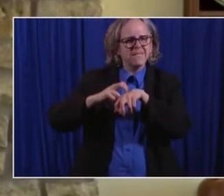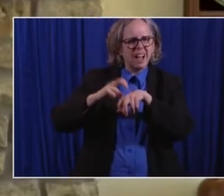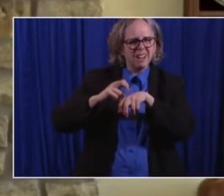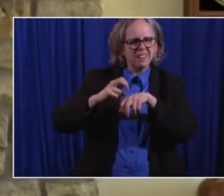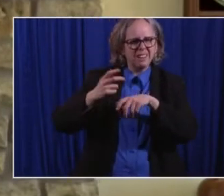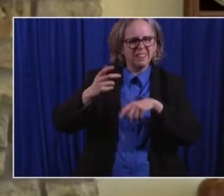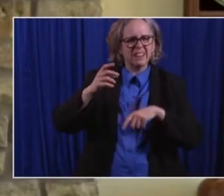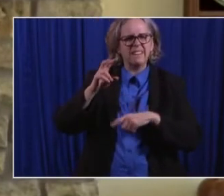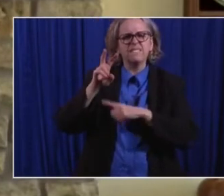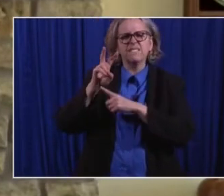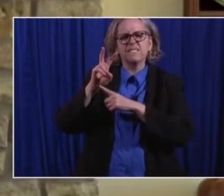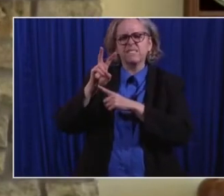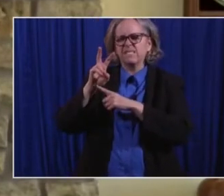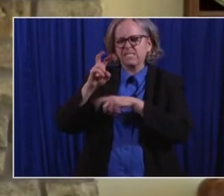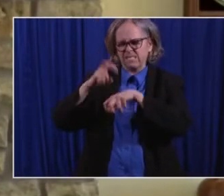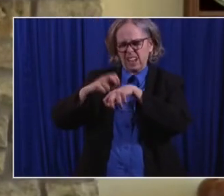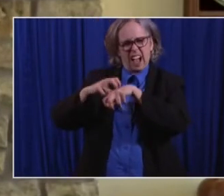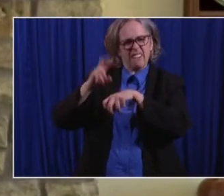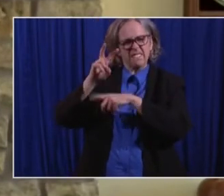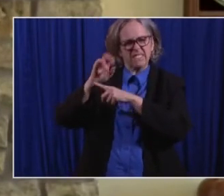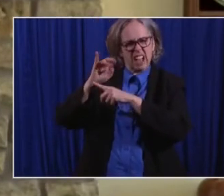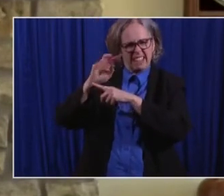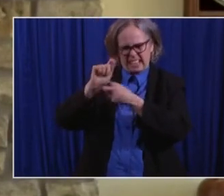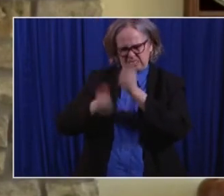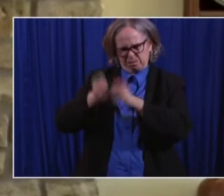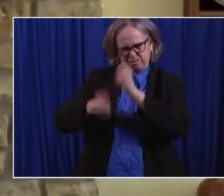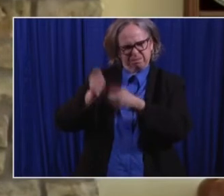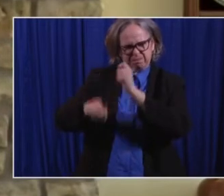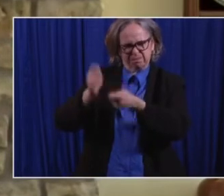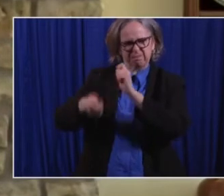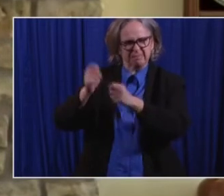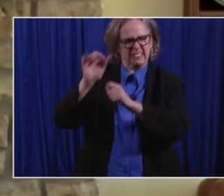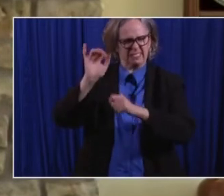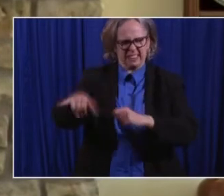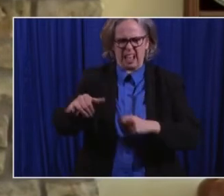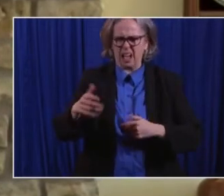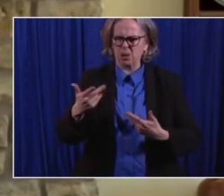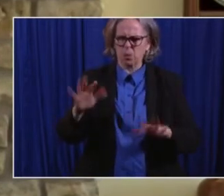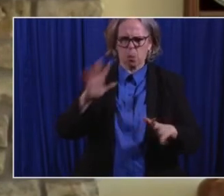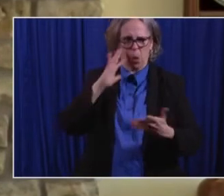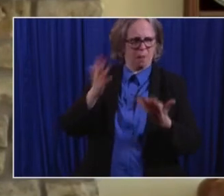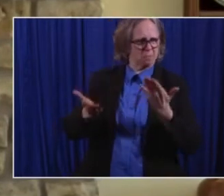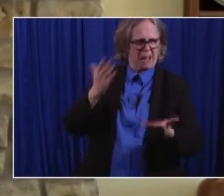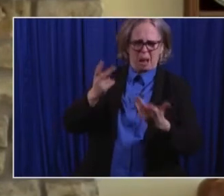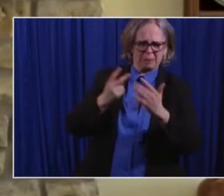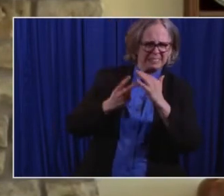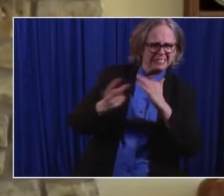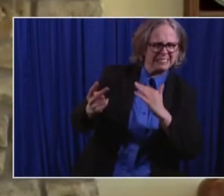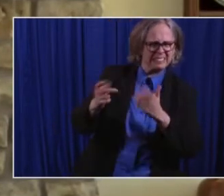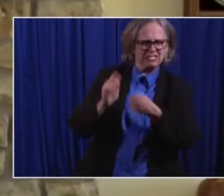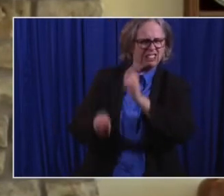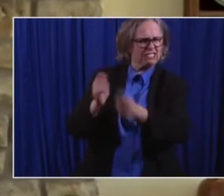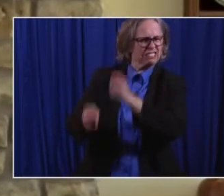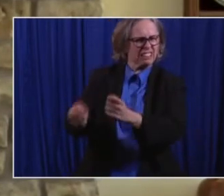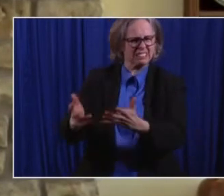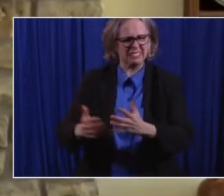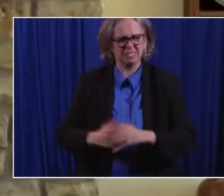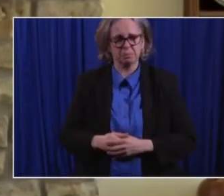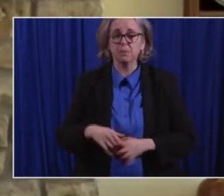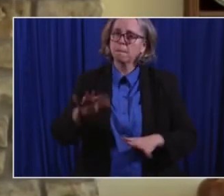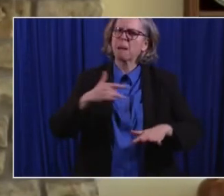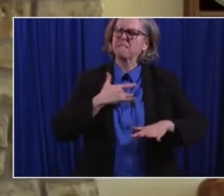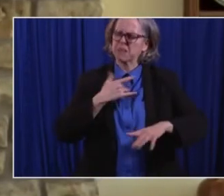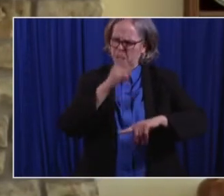what's going to happen with that, or what the effect is going to be, but we're optimistic. I'm very